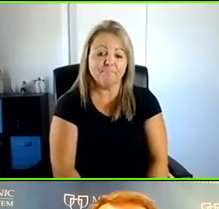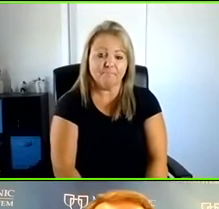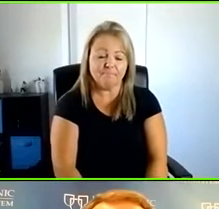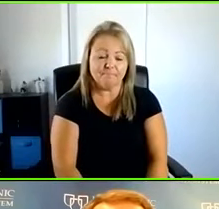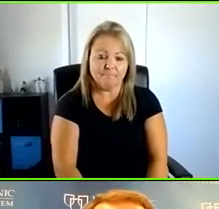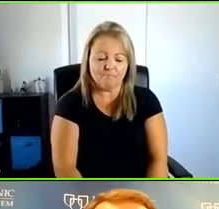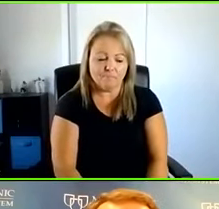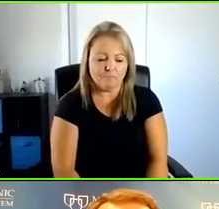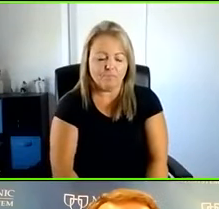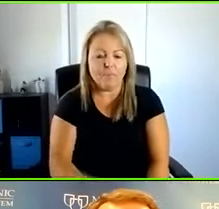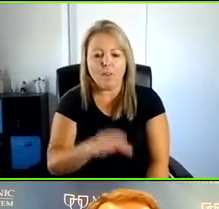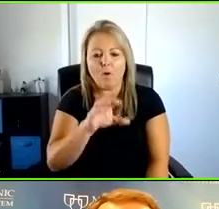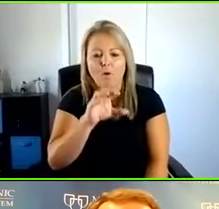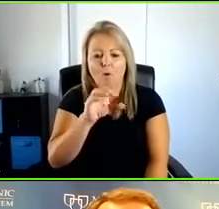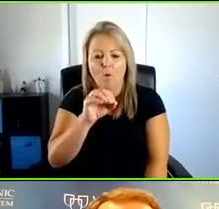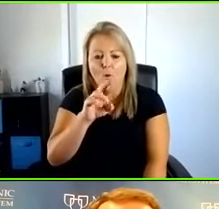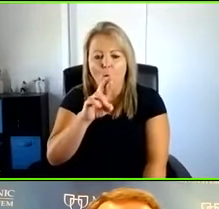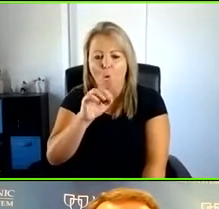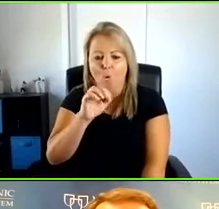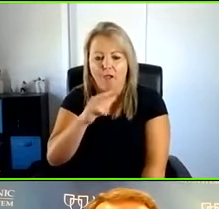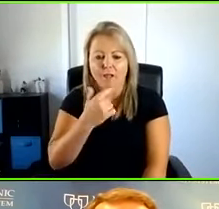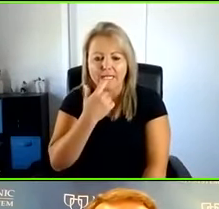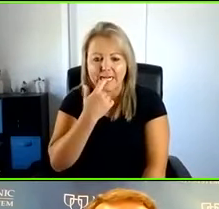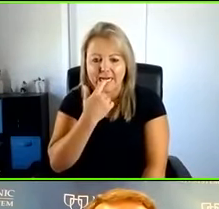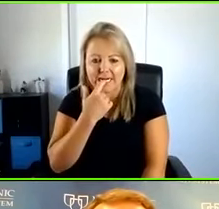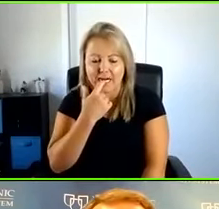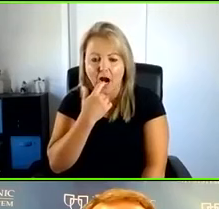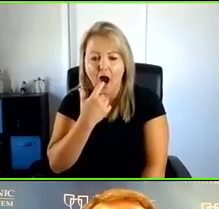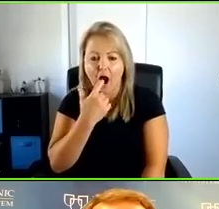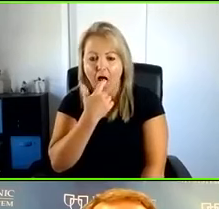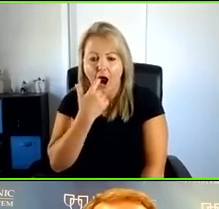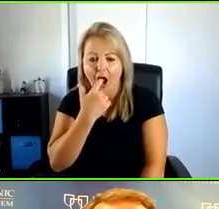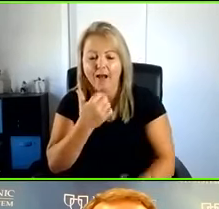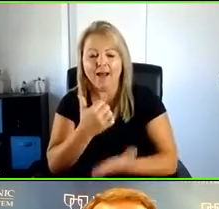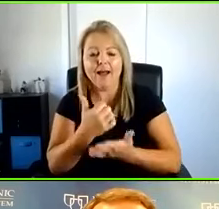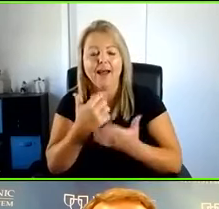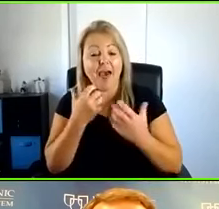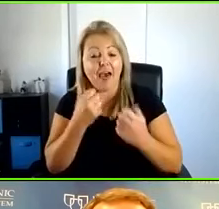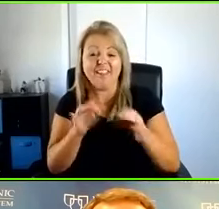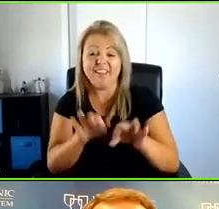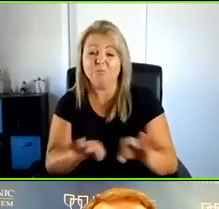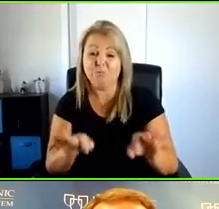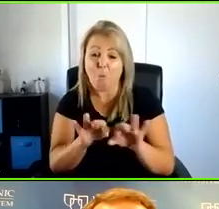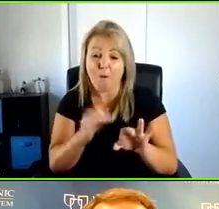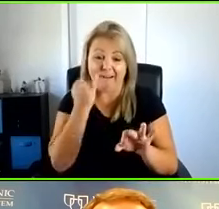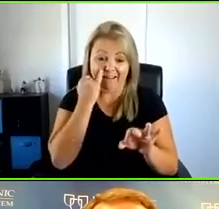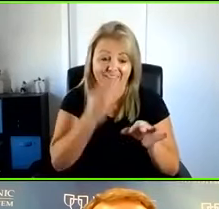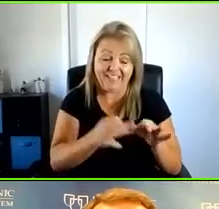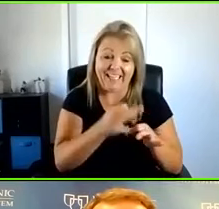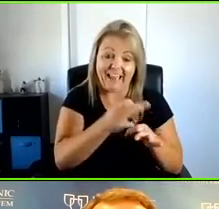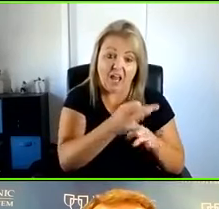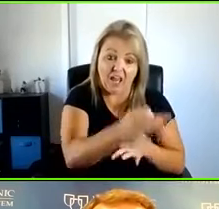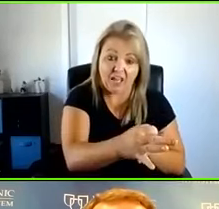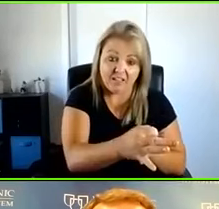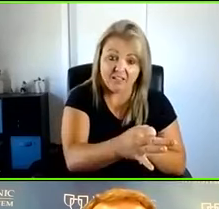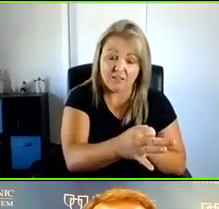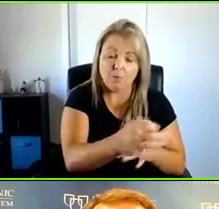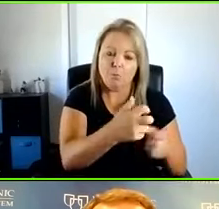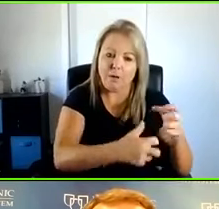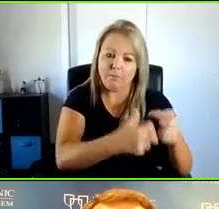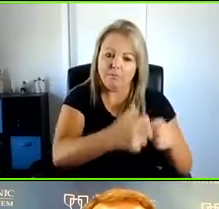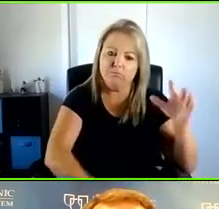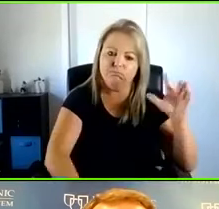So oral health is a very important feature of overall healthcare, and if delayed, it will cause issues down the road. So I